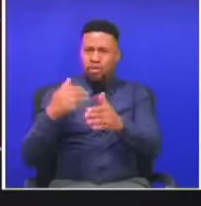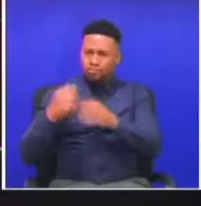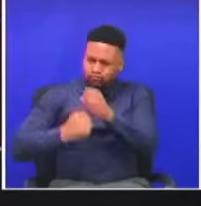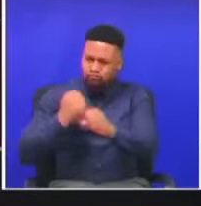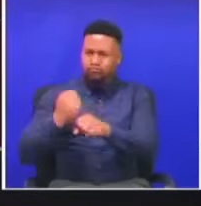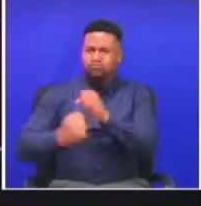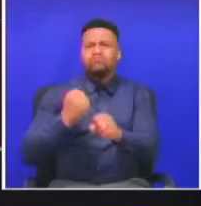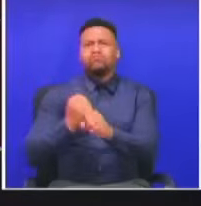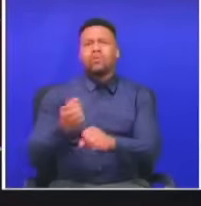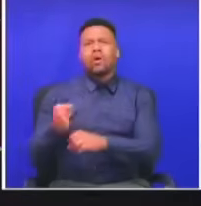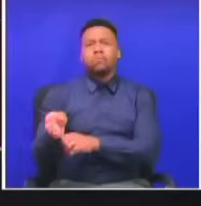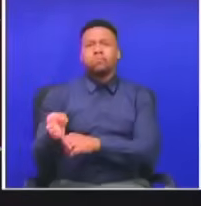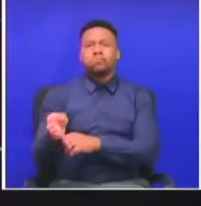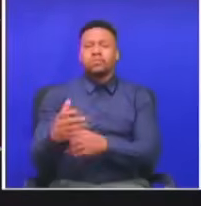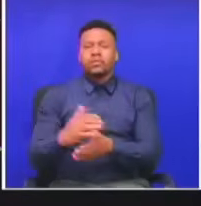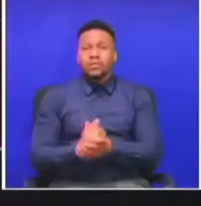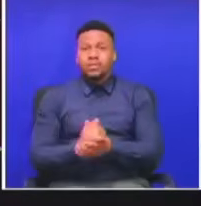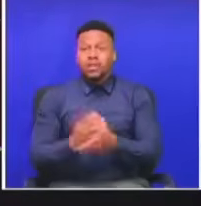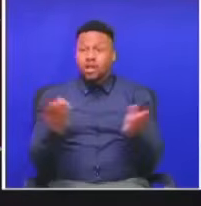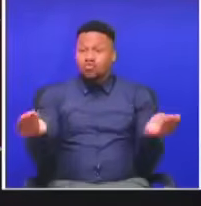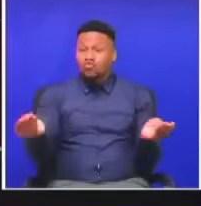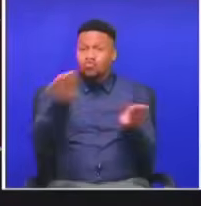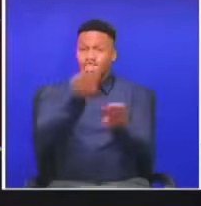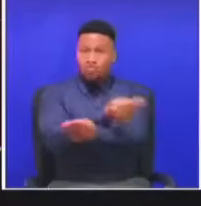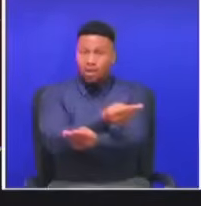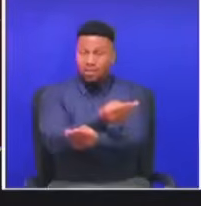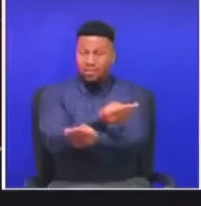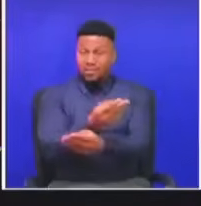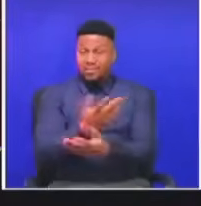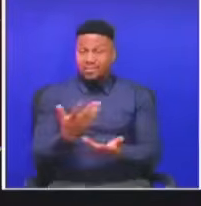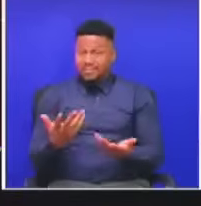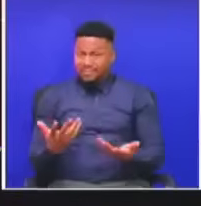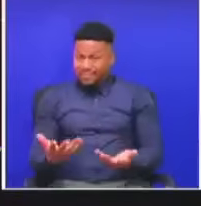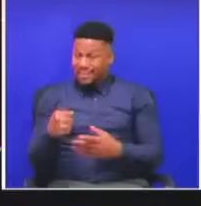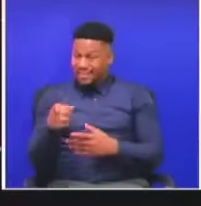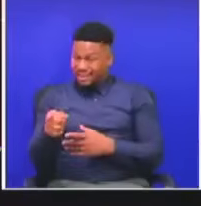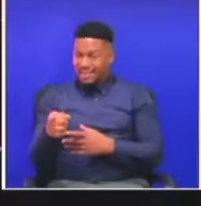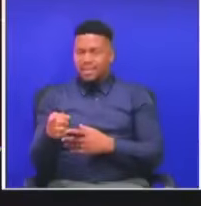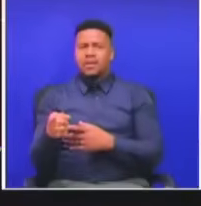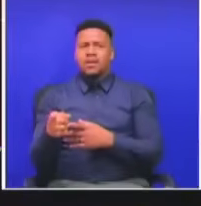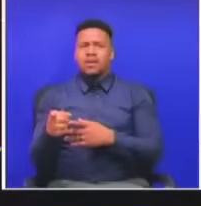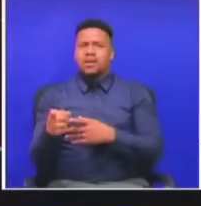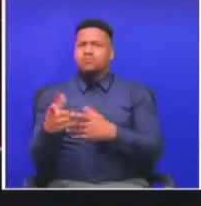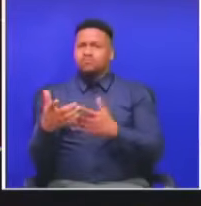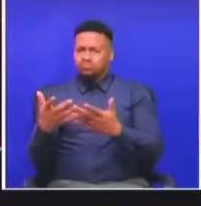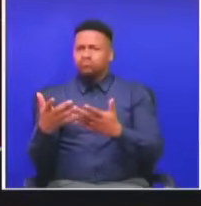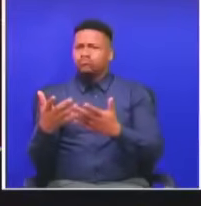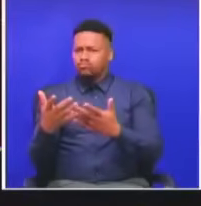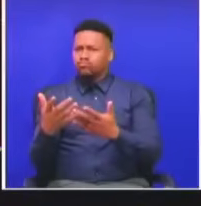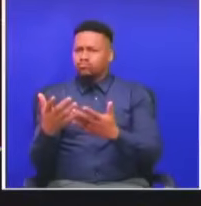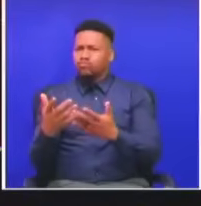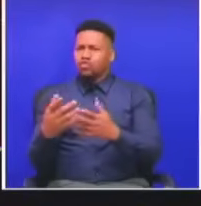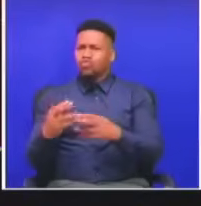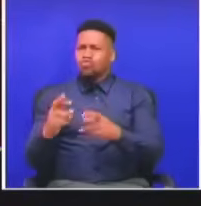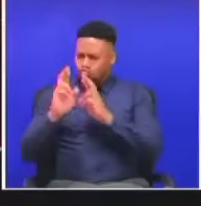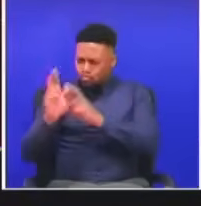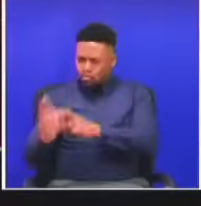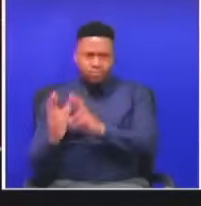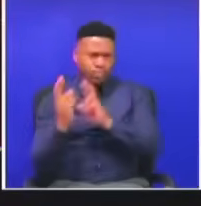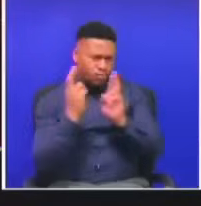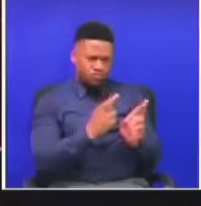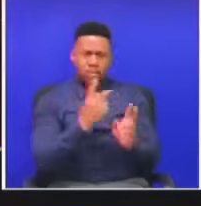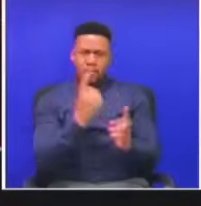between our two countries has historically been complementary in nature. We buy